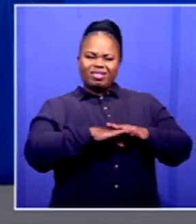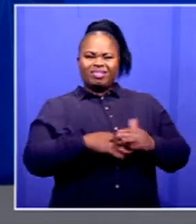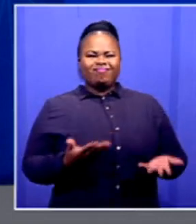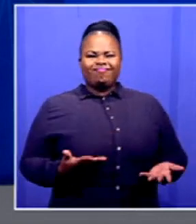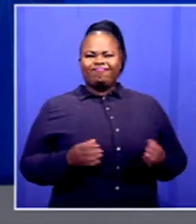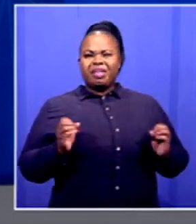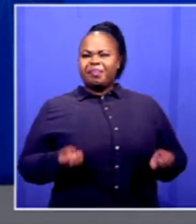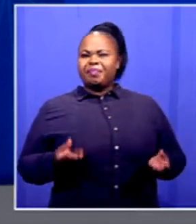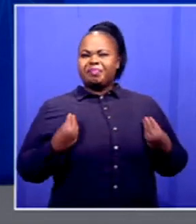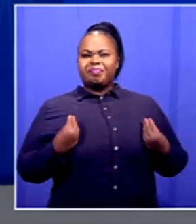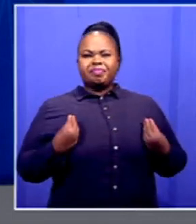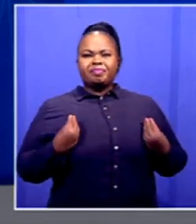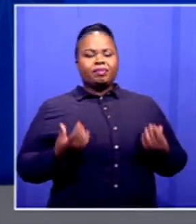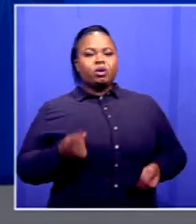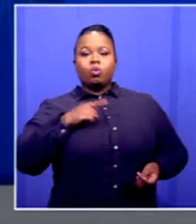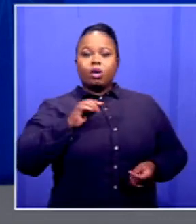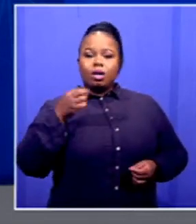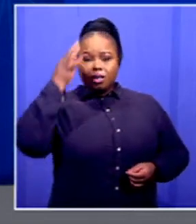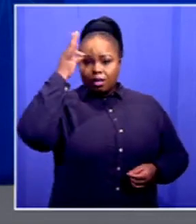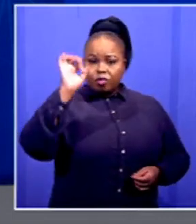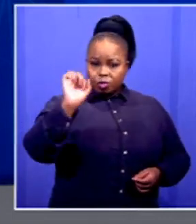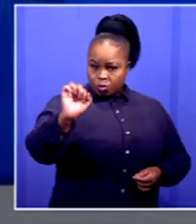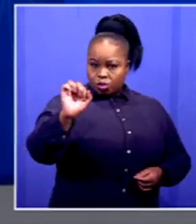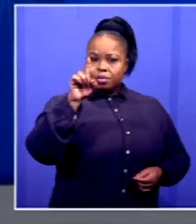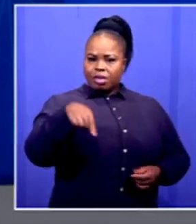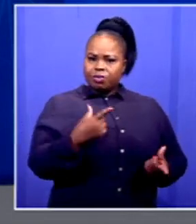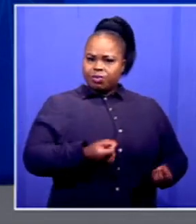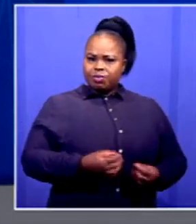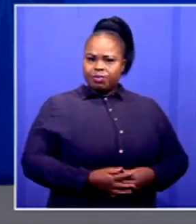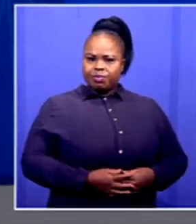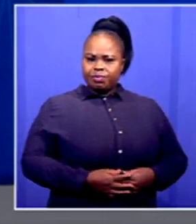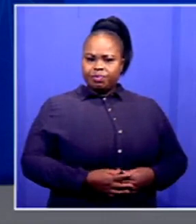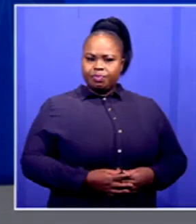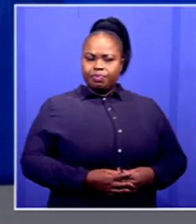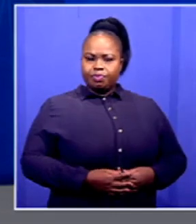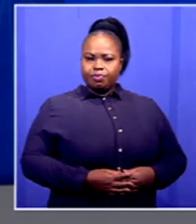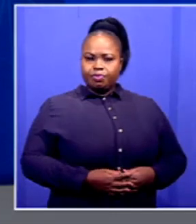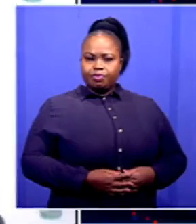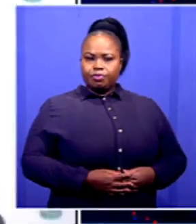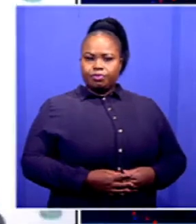necessities, and these are functions that your government was supposed to carry out?